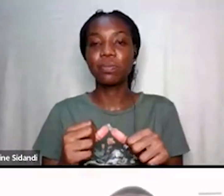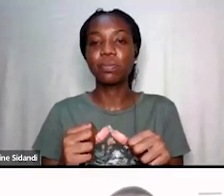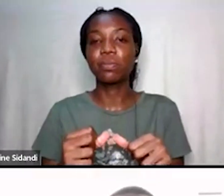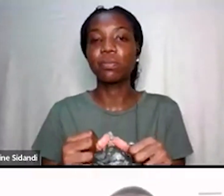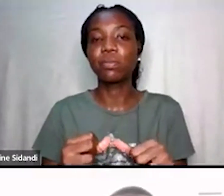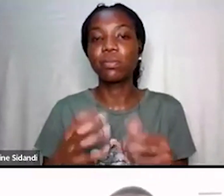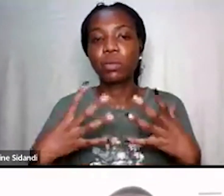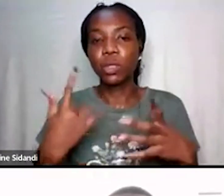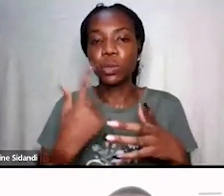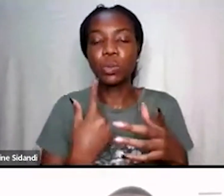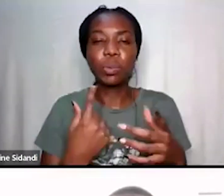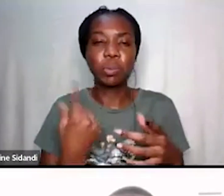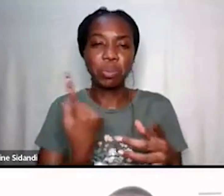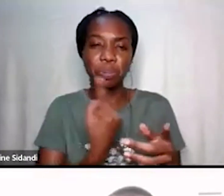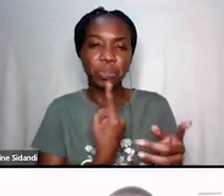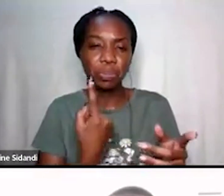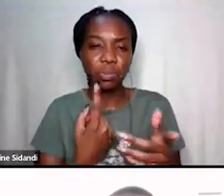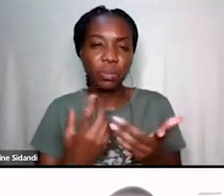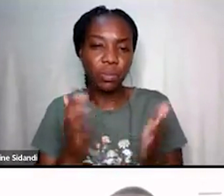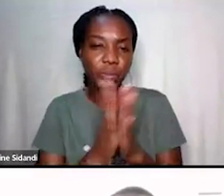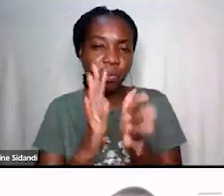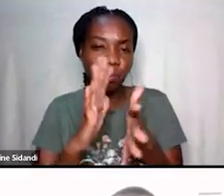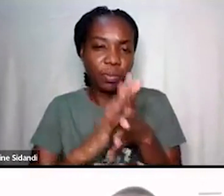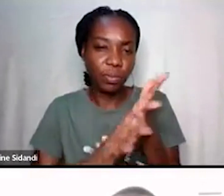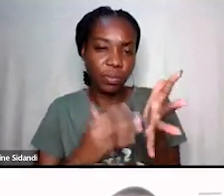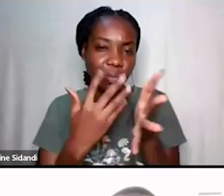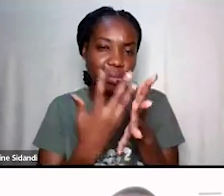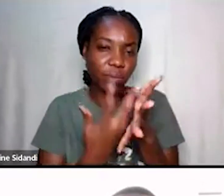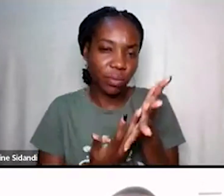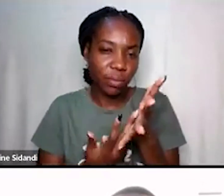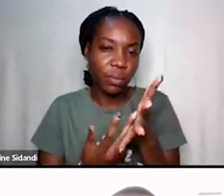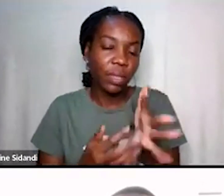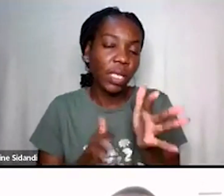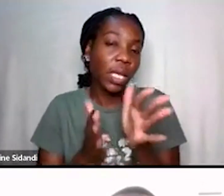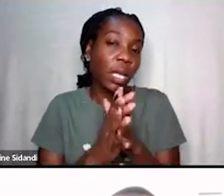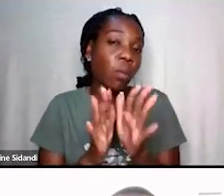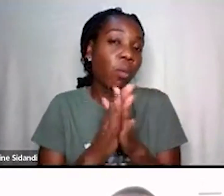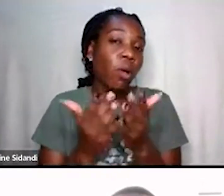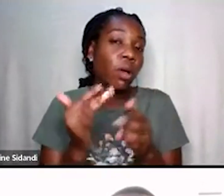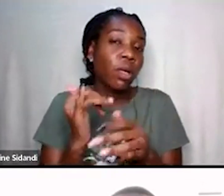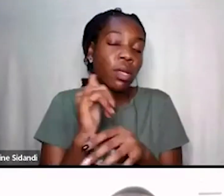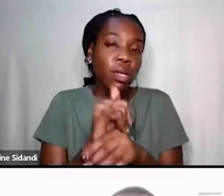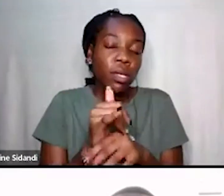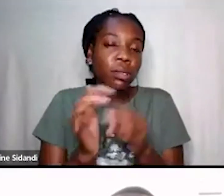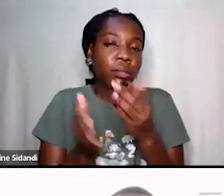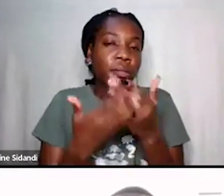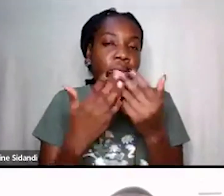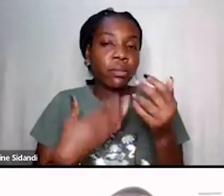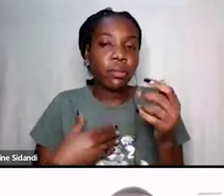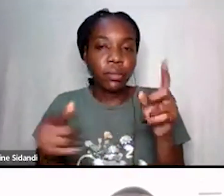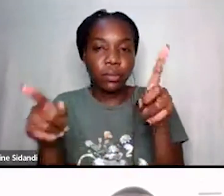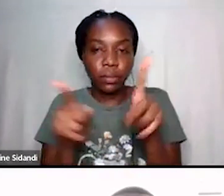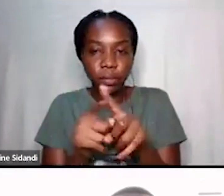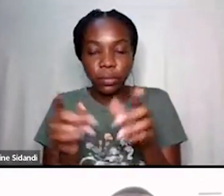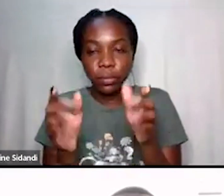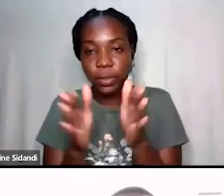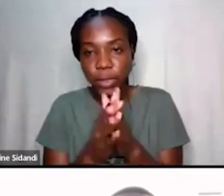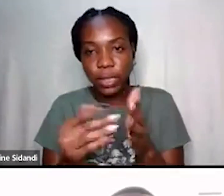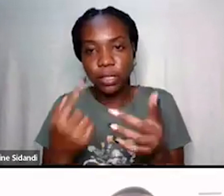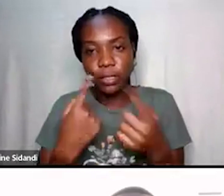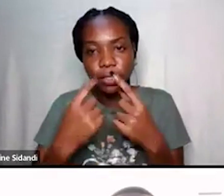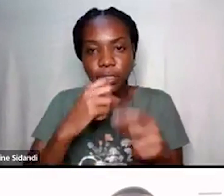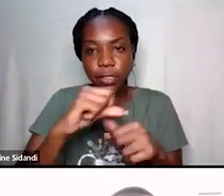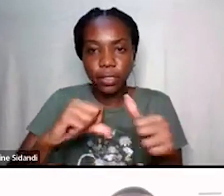introverts and networking. And that book really challenged me as well. And what it talks about is